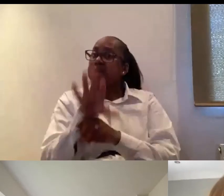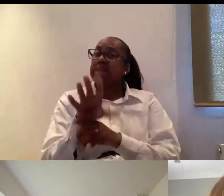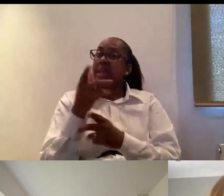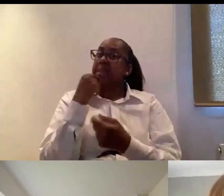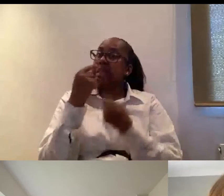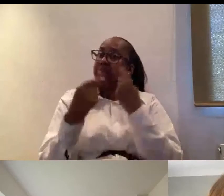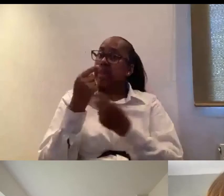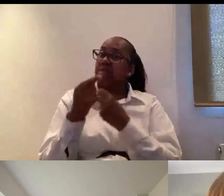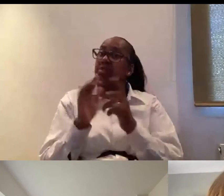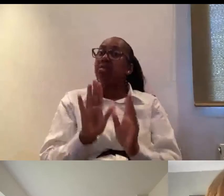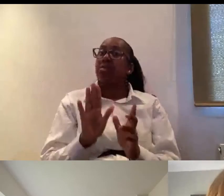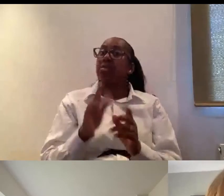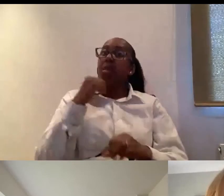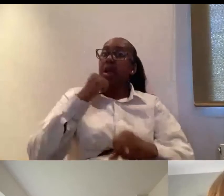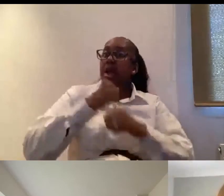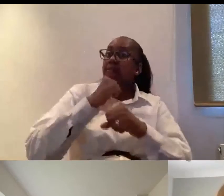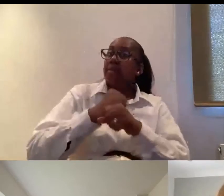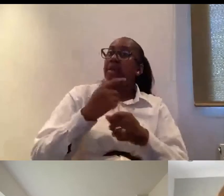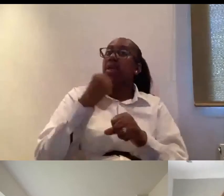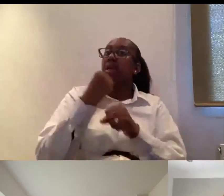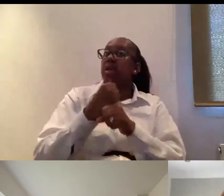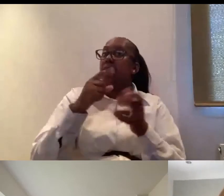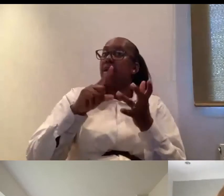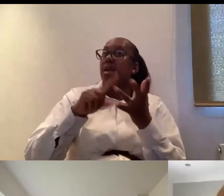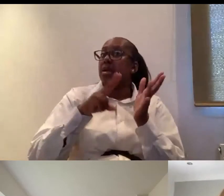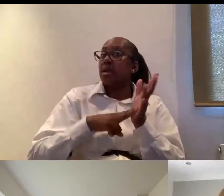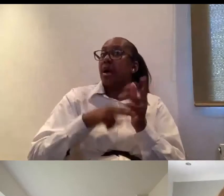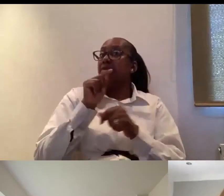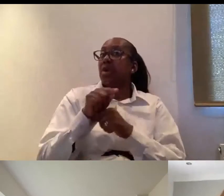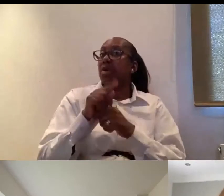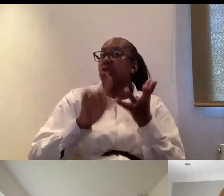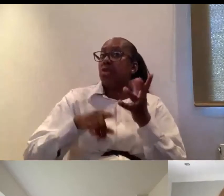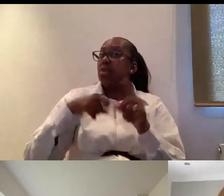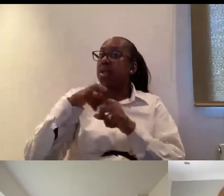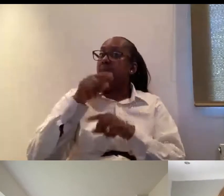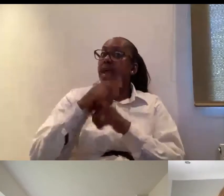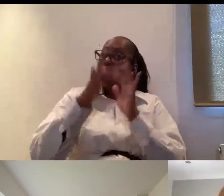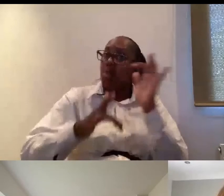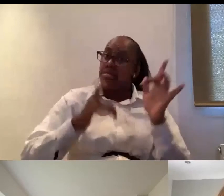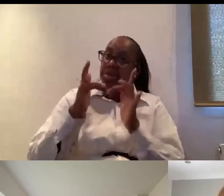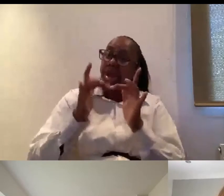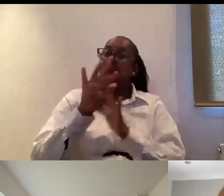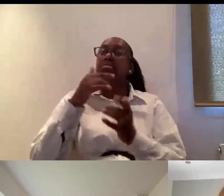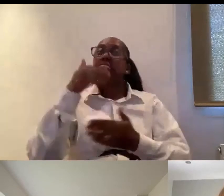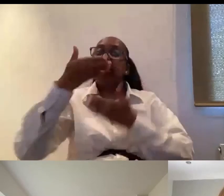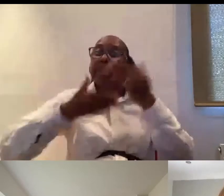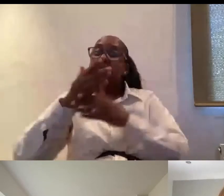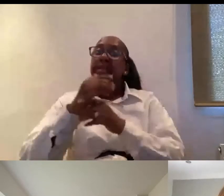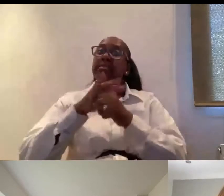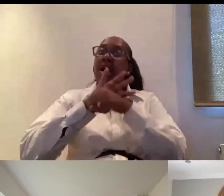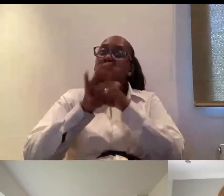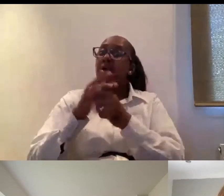information out. Government, gov.uk, or it's gov.uk website, talking about COVID-19